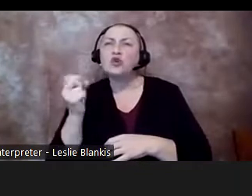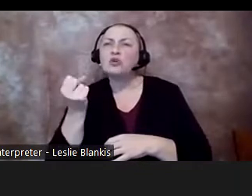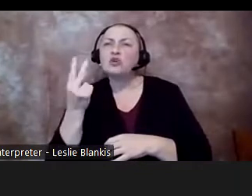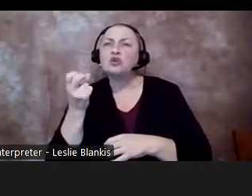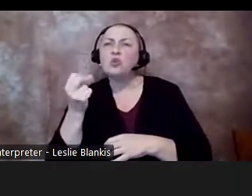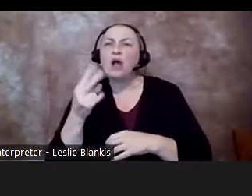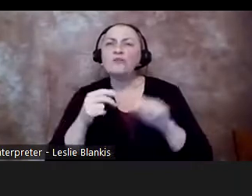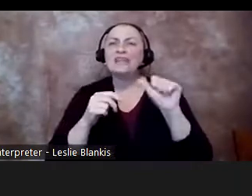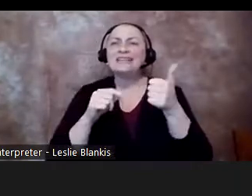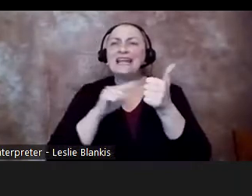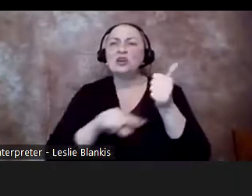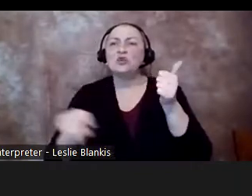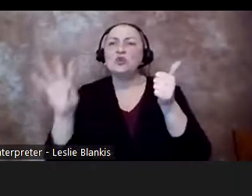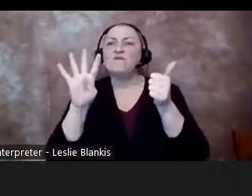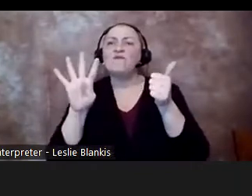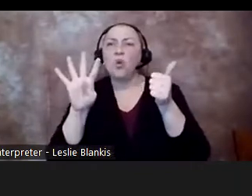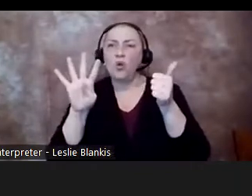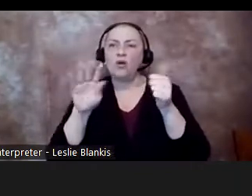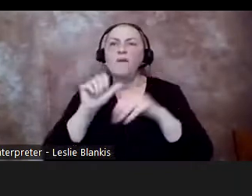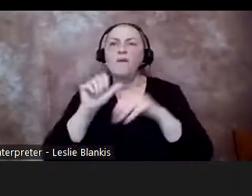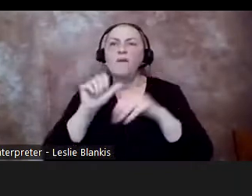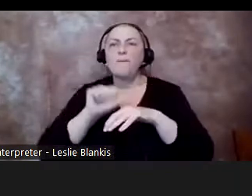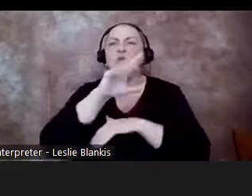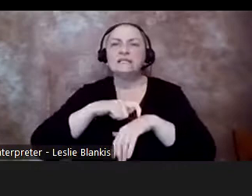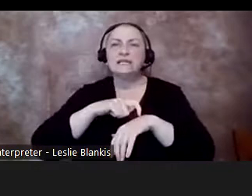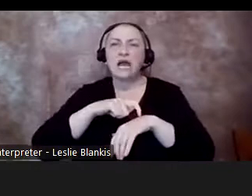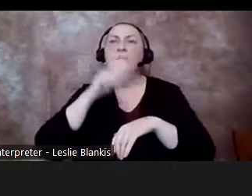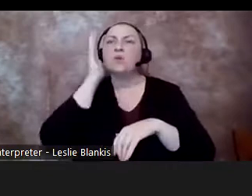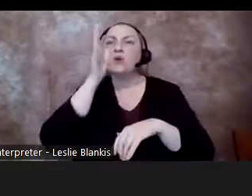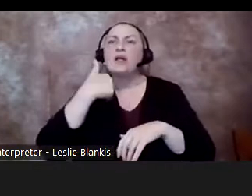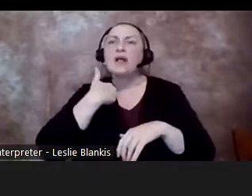10 to 4 Mountain Time. We are going to have